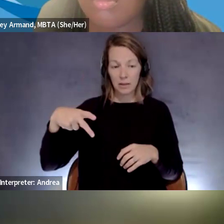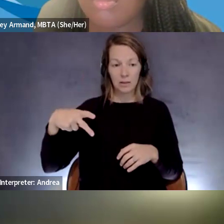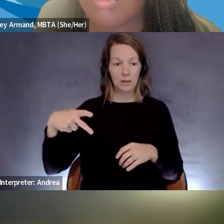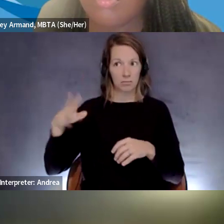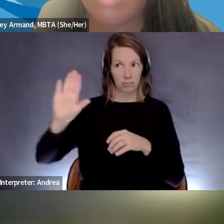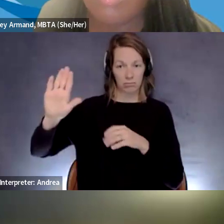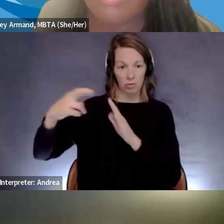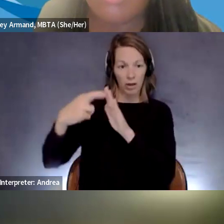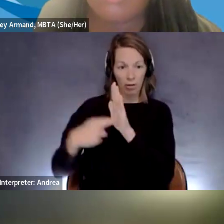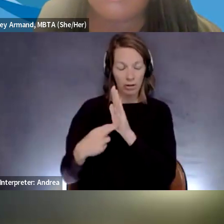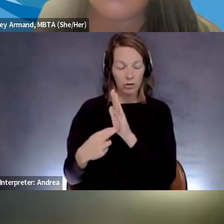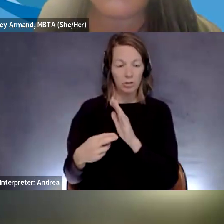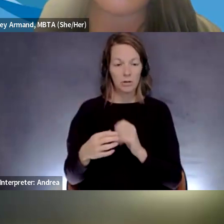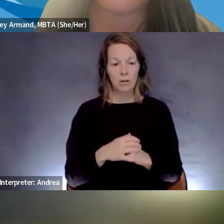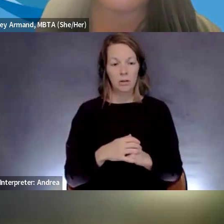regulations.